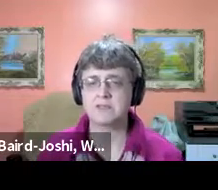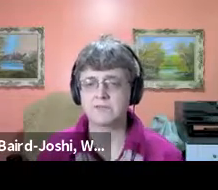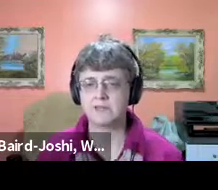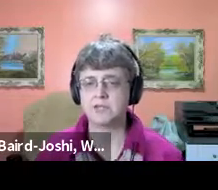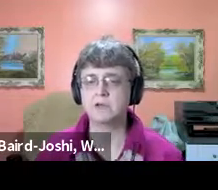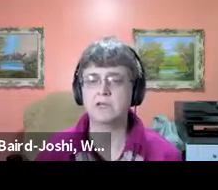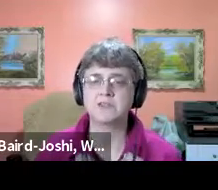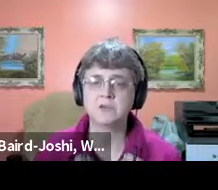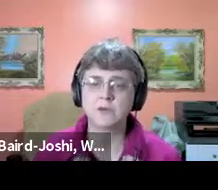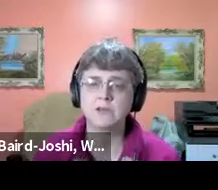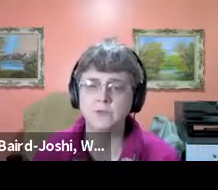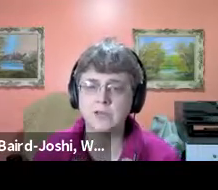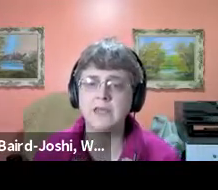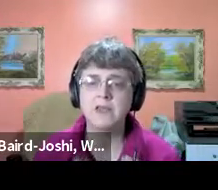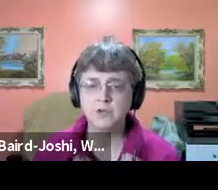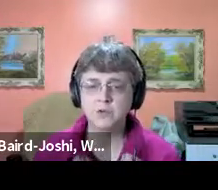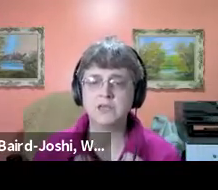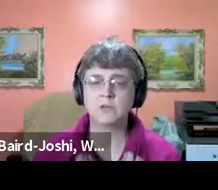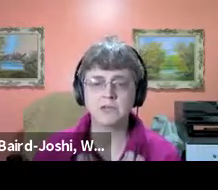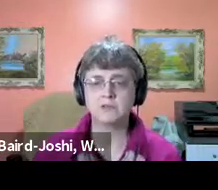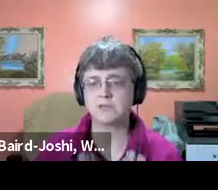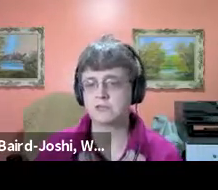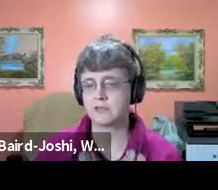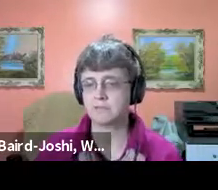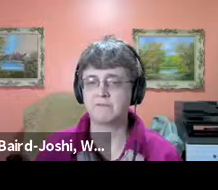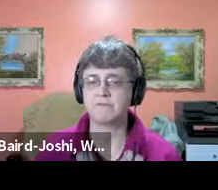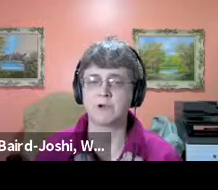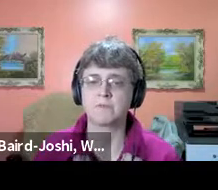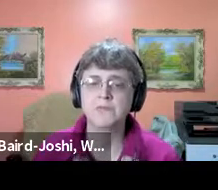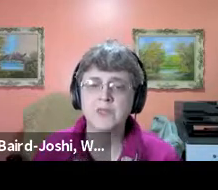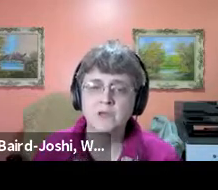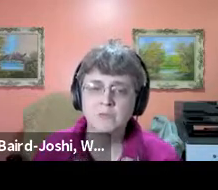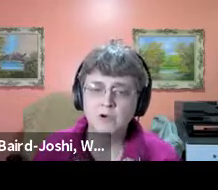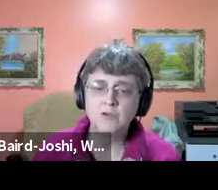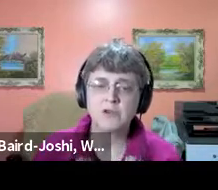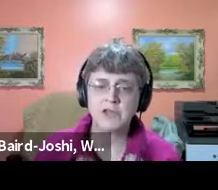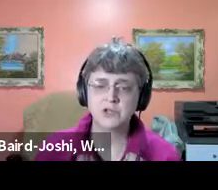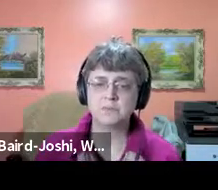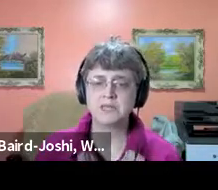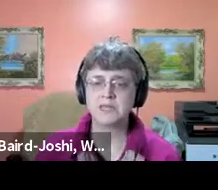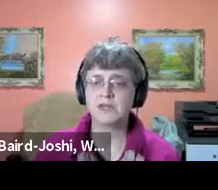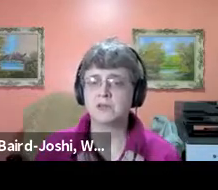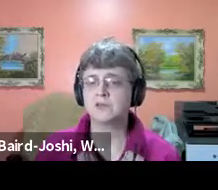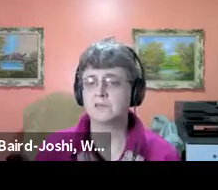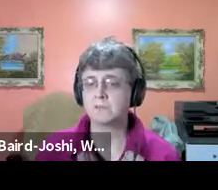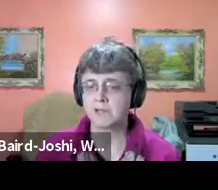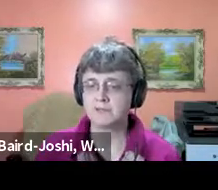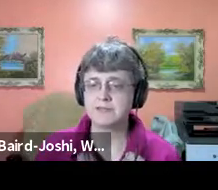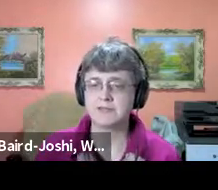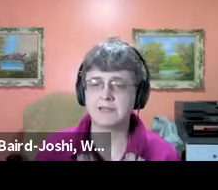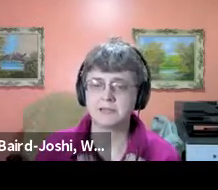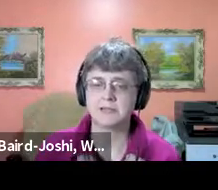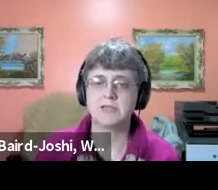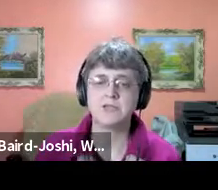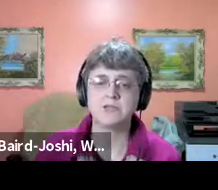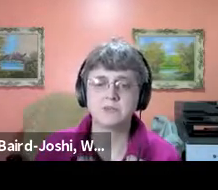legislative issue on its 2020-2022 legislative platform. Moreover, National PTA calls for policies